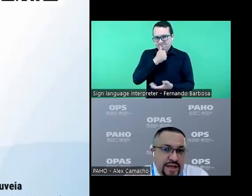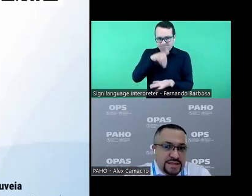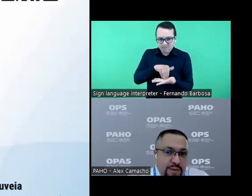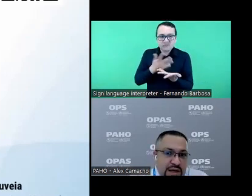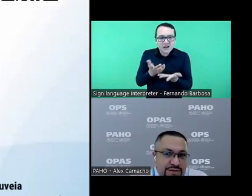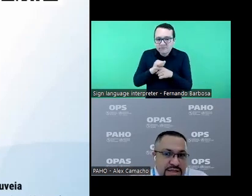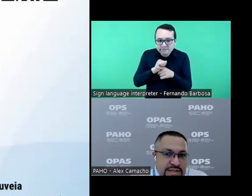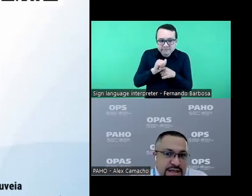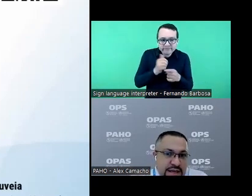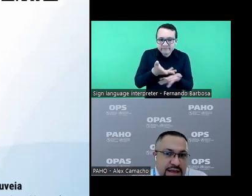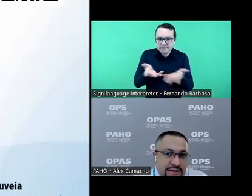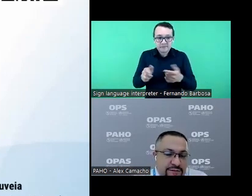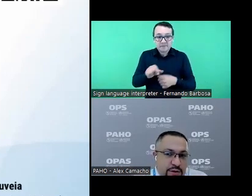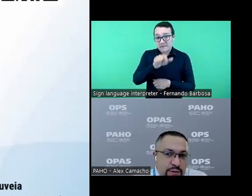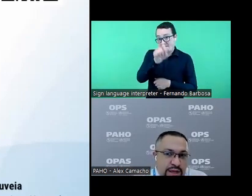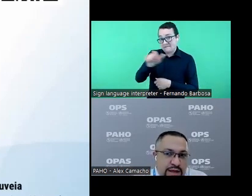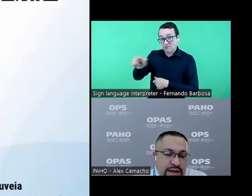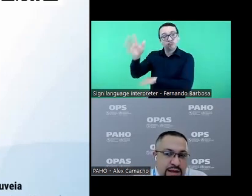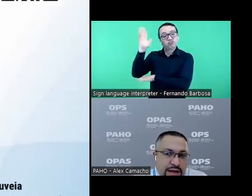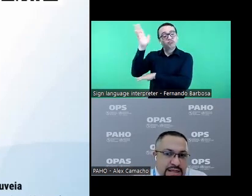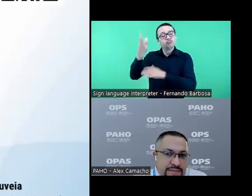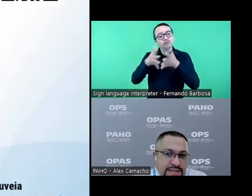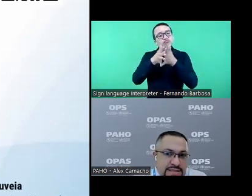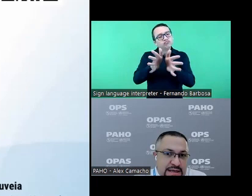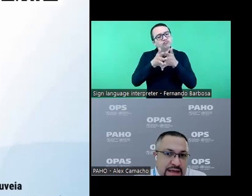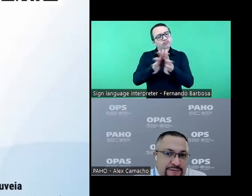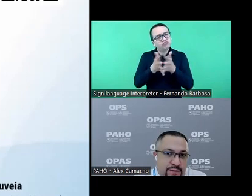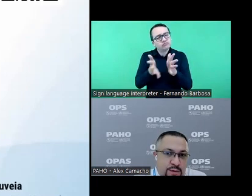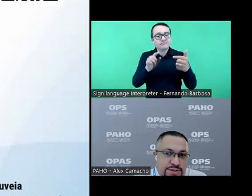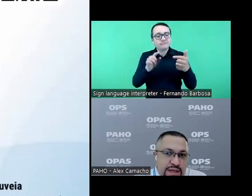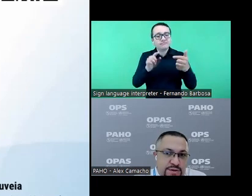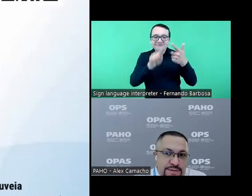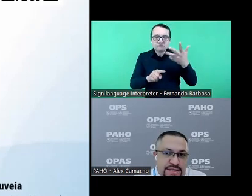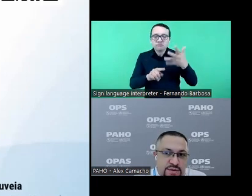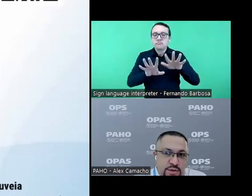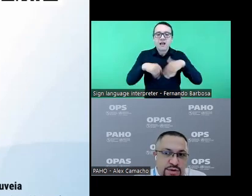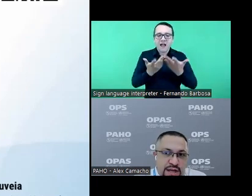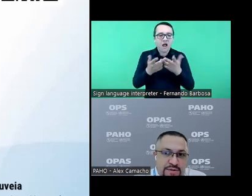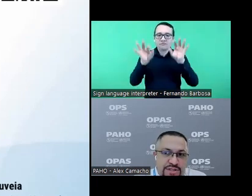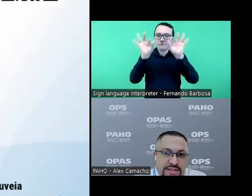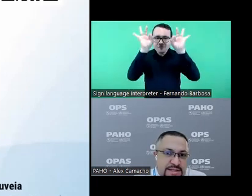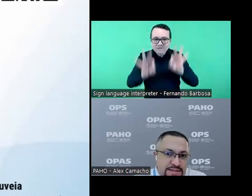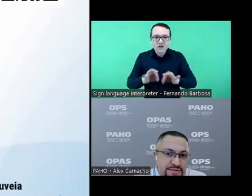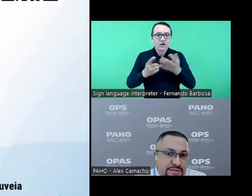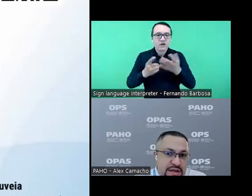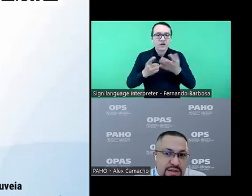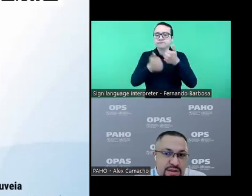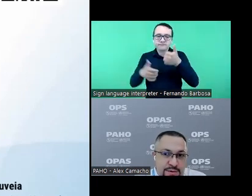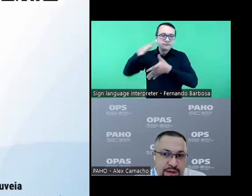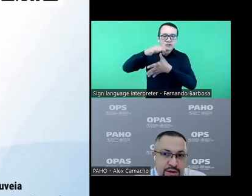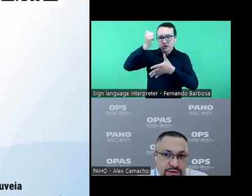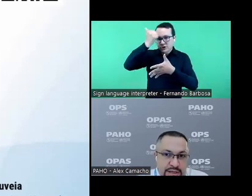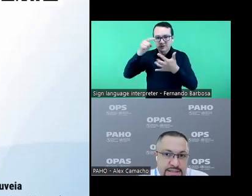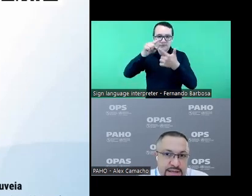My colleagues will address the following aspects, like frameworks, key concepts, and tools on health emergency and disaster risk management